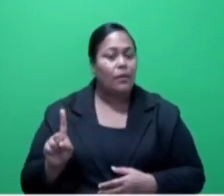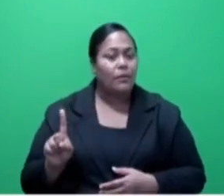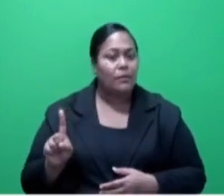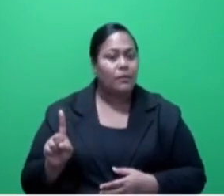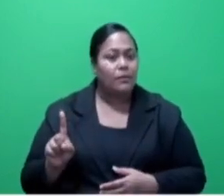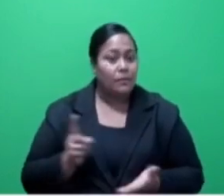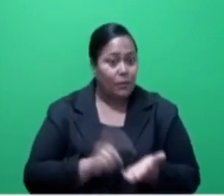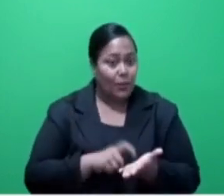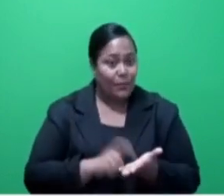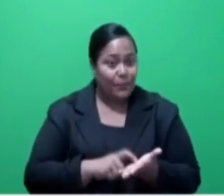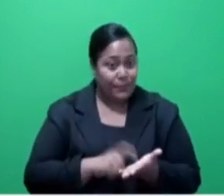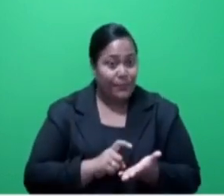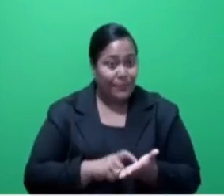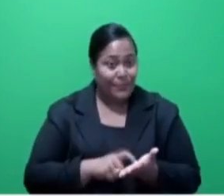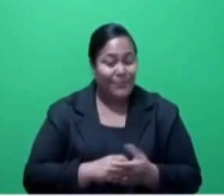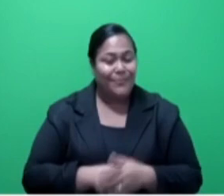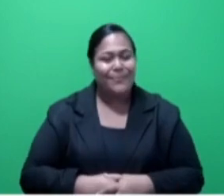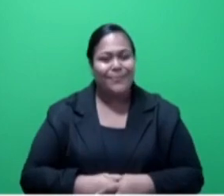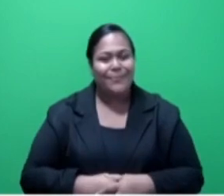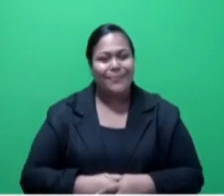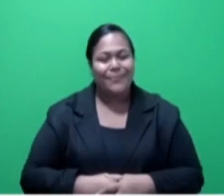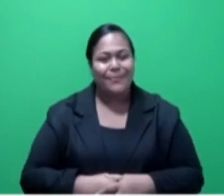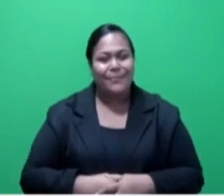Just to give an example of a large country, Japan,